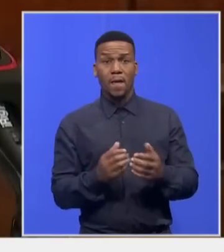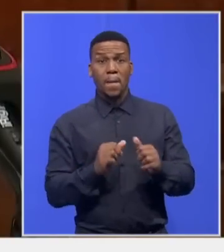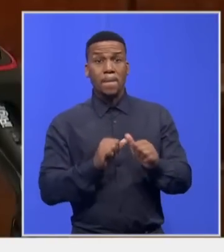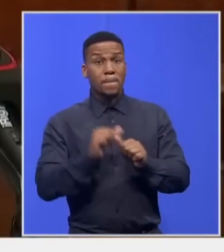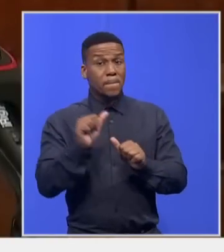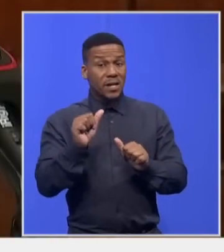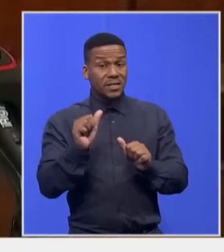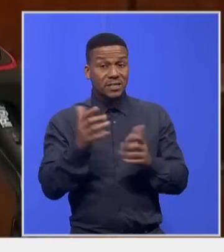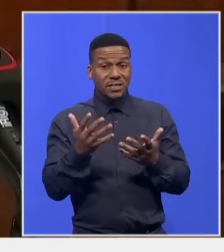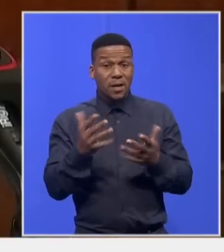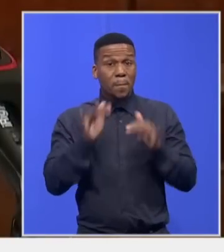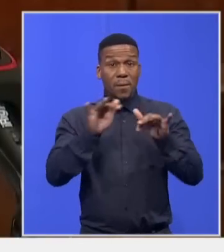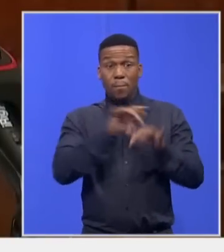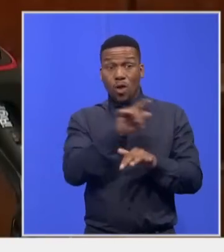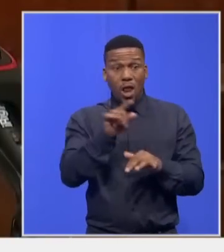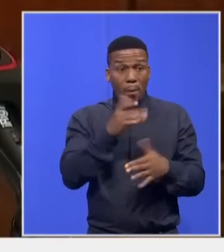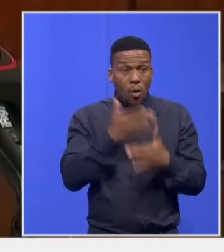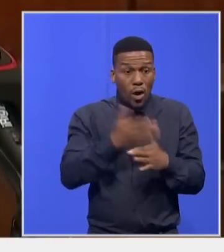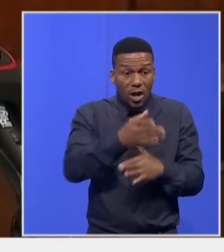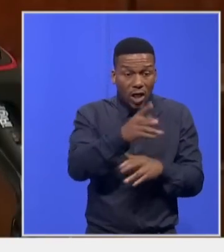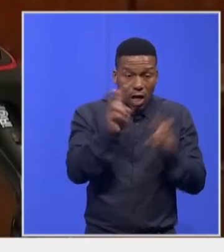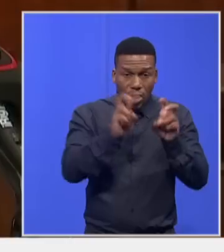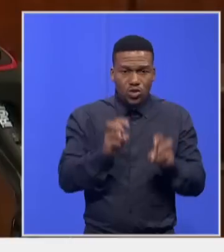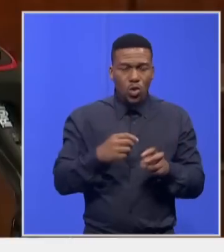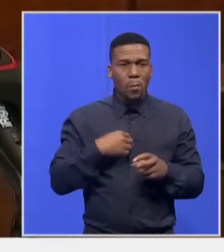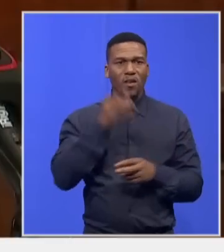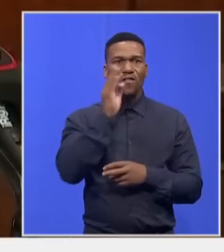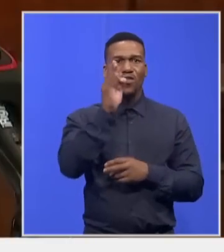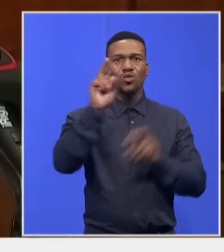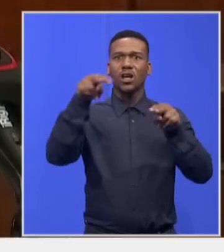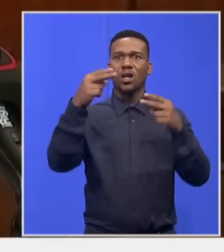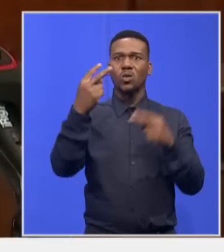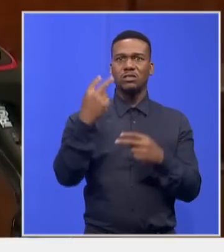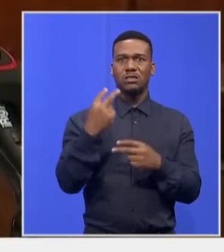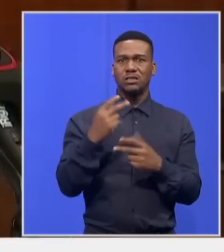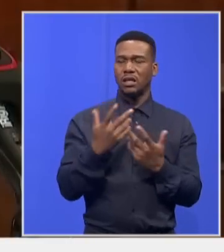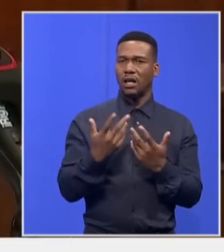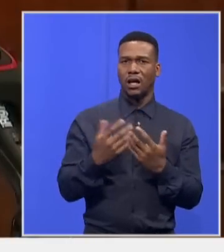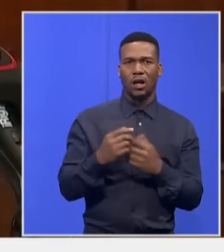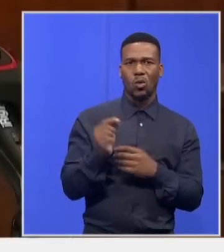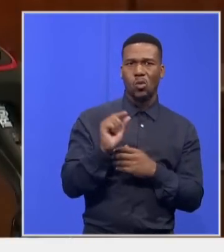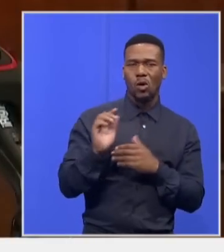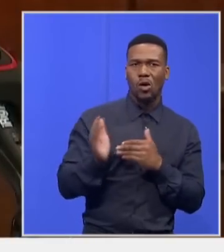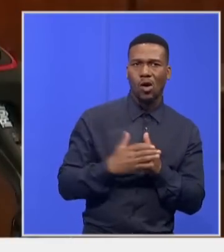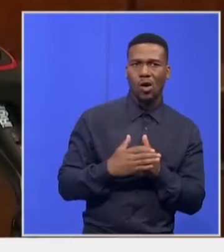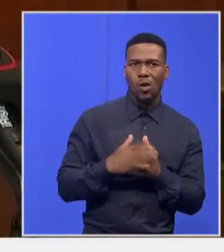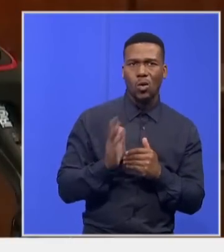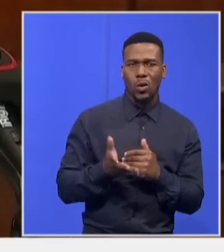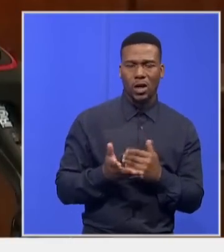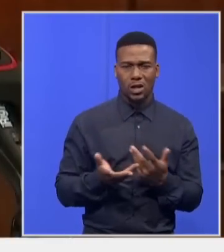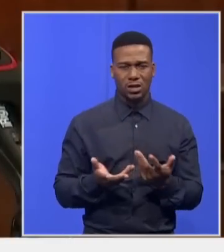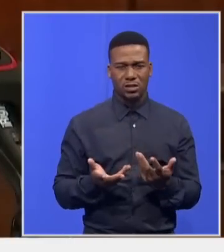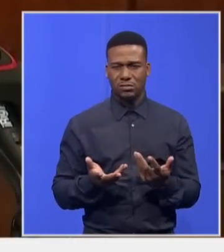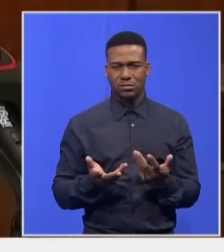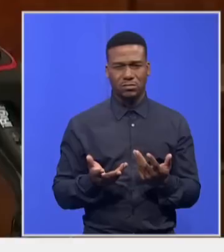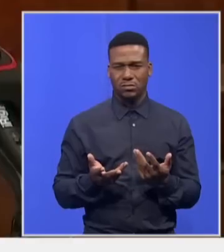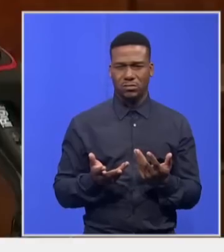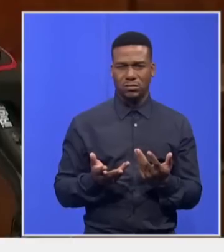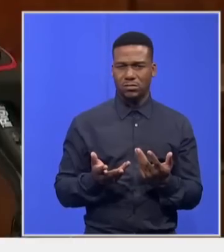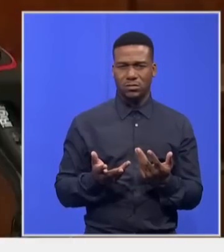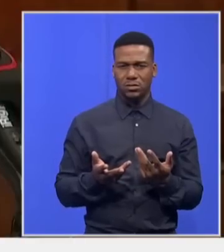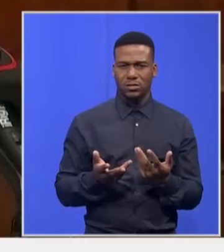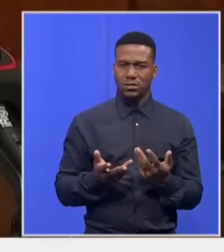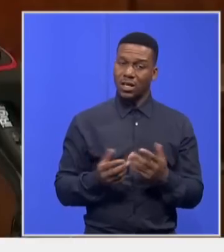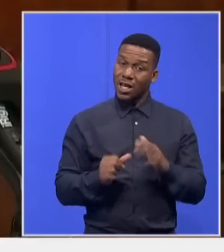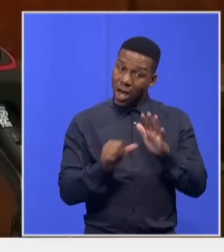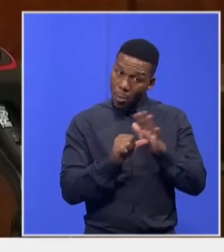future at Eskom. And I'm just saying it's a conversation we must have. And as we say we discontinue this unit, it's important